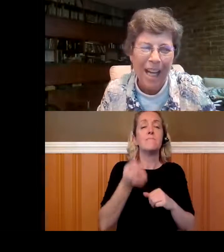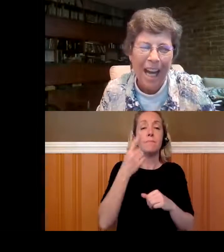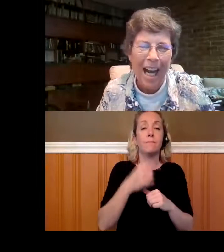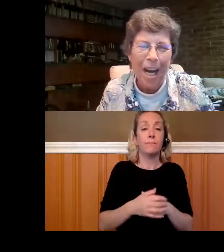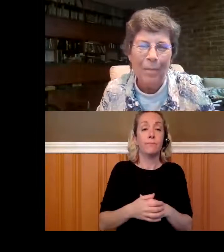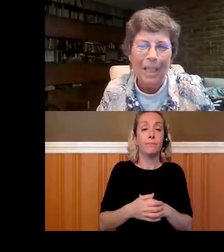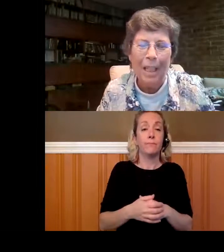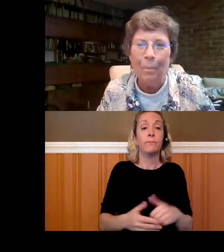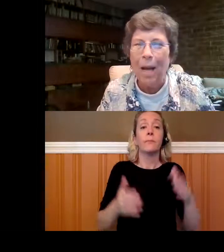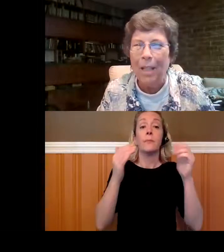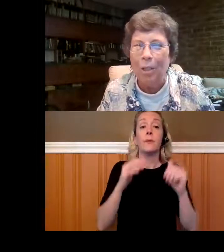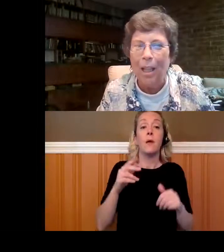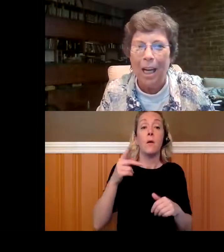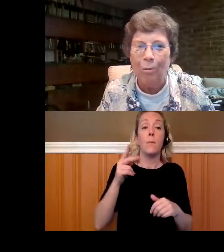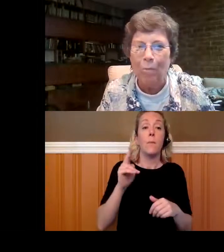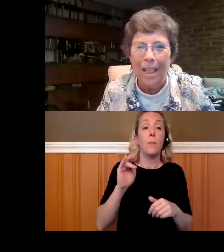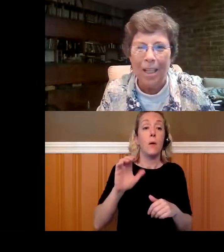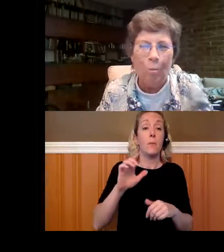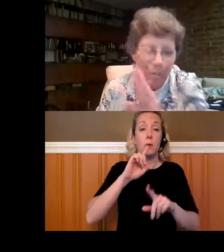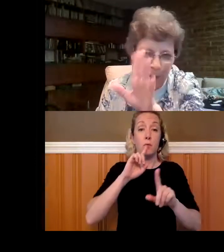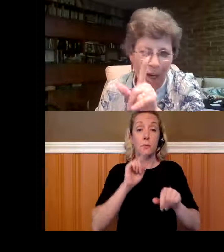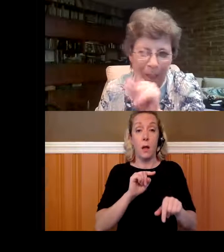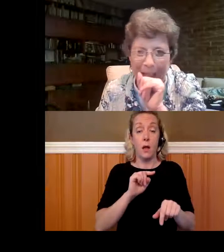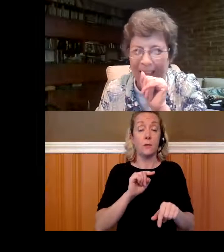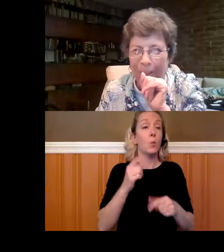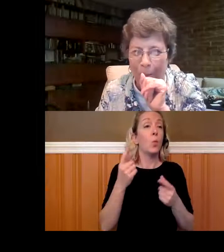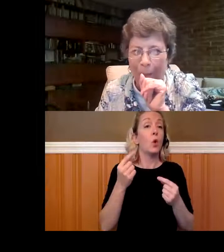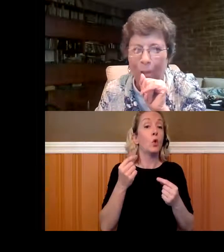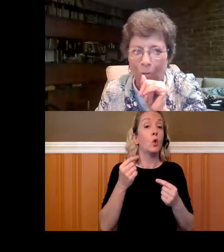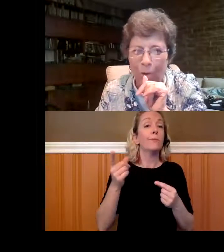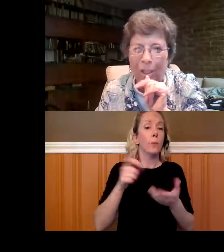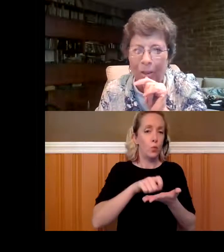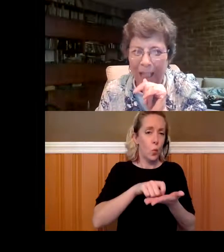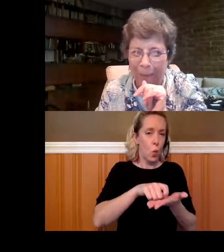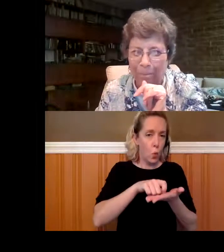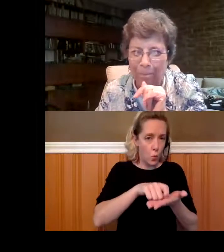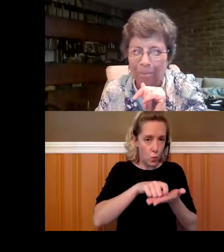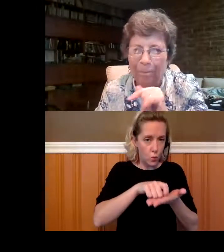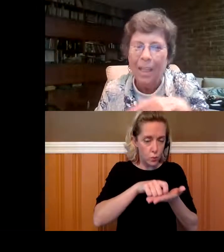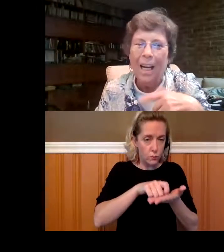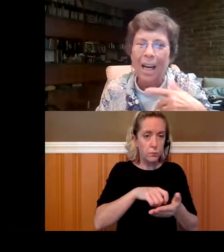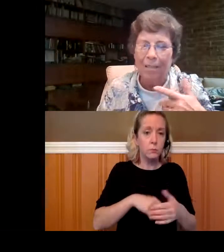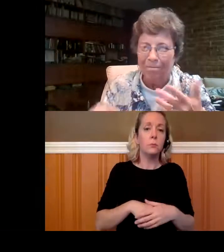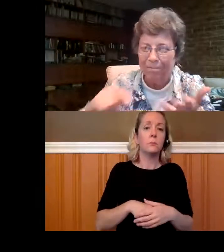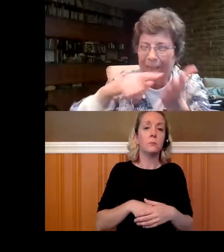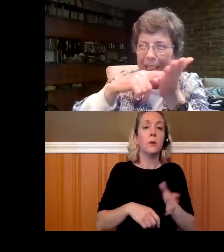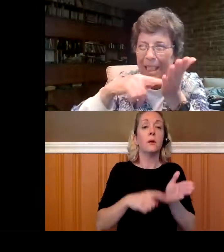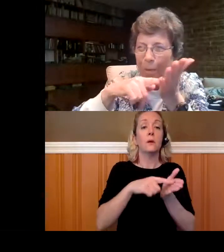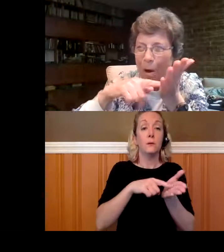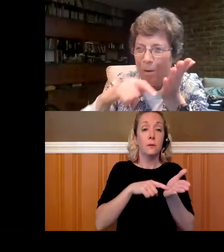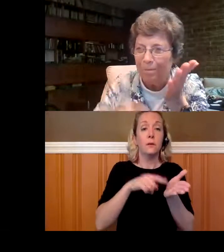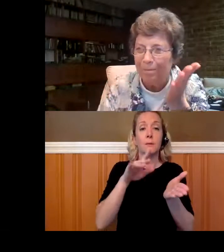public write? Oh, we talked about that. So the public wrote to him in his palm, right?